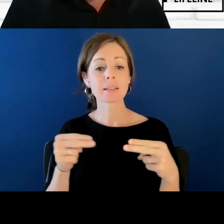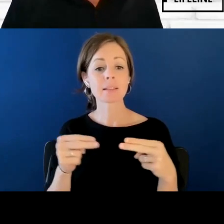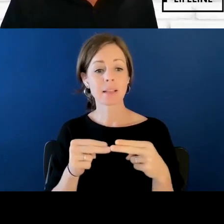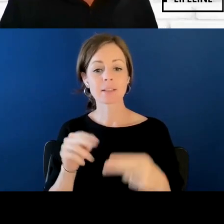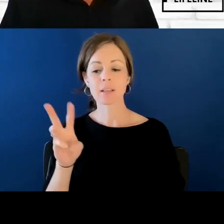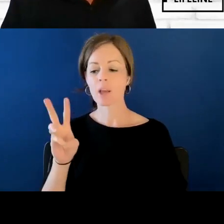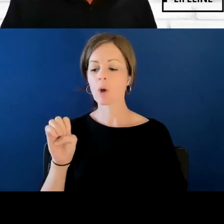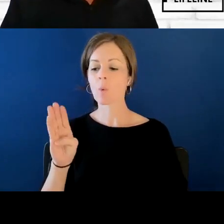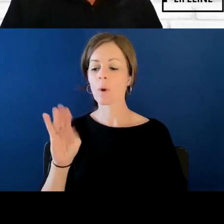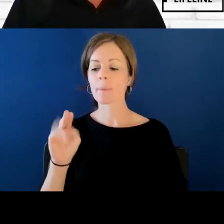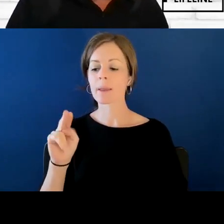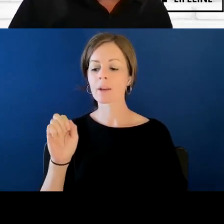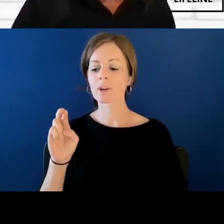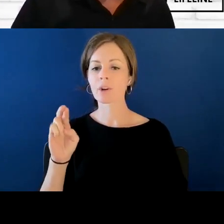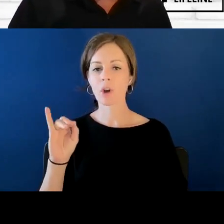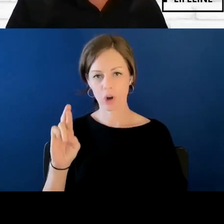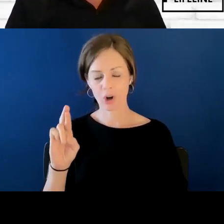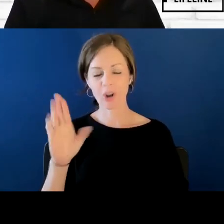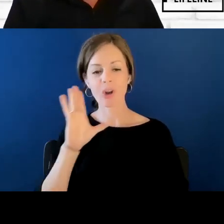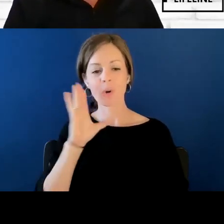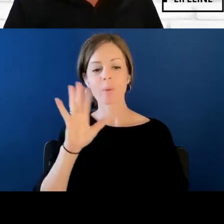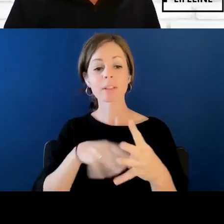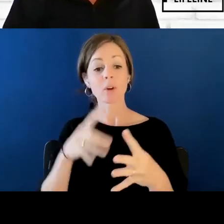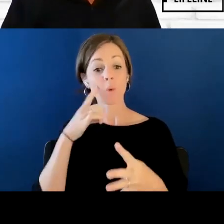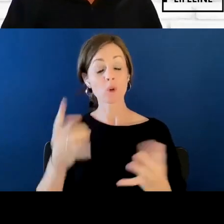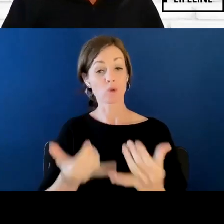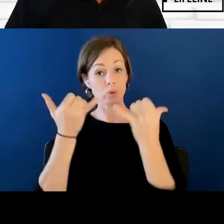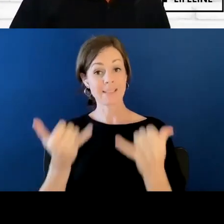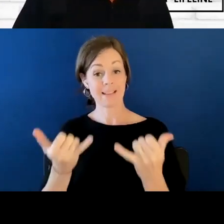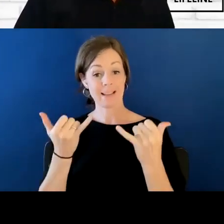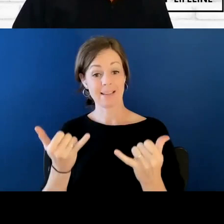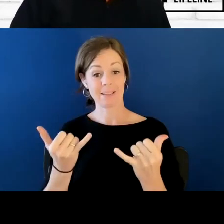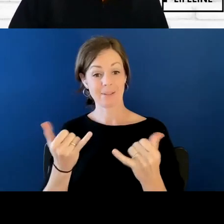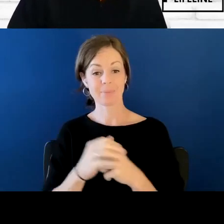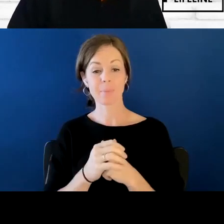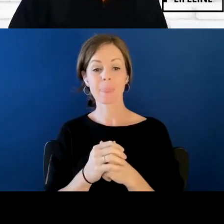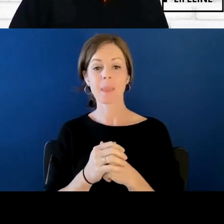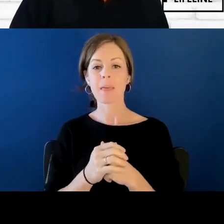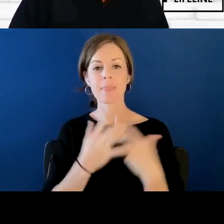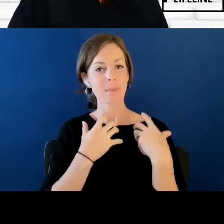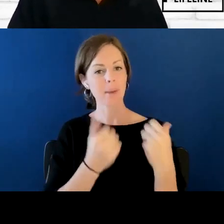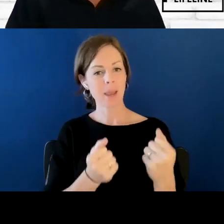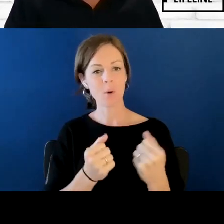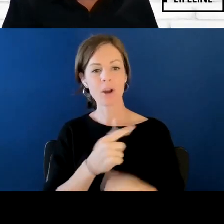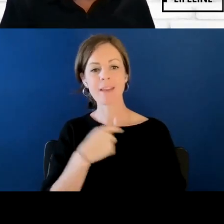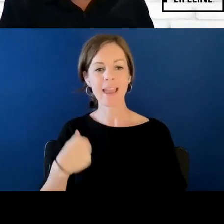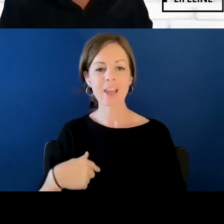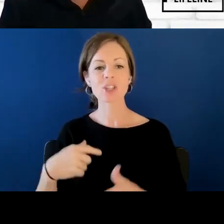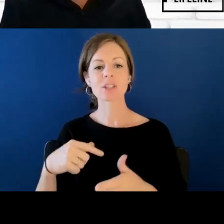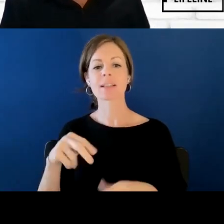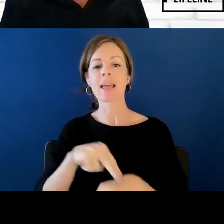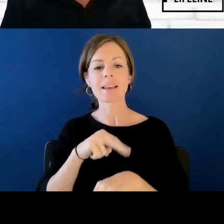webinar that is going to be scheduled, and it's actually scheduled for today. And it's going to be on the power of Asian American, Native Hawaiian,